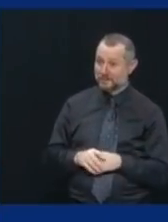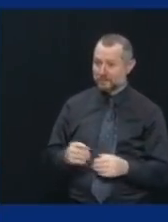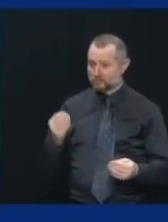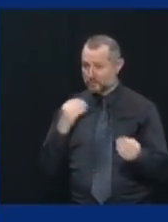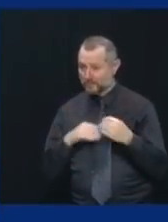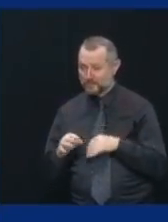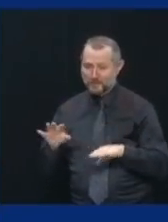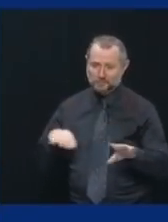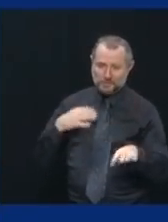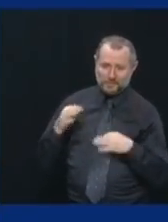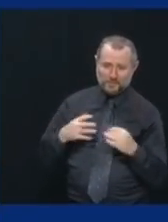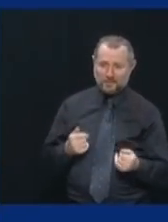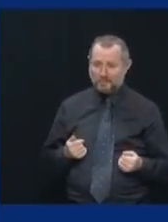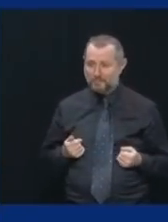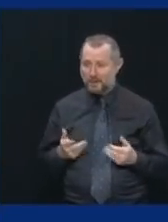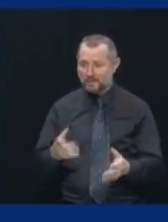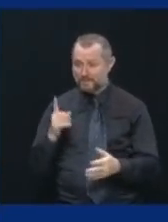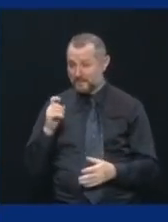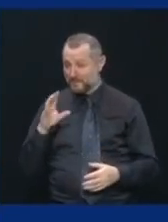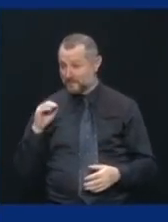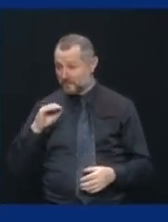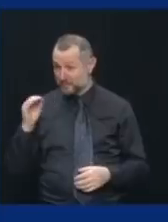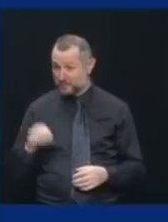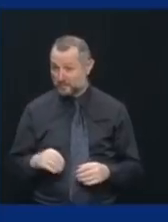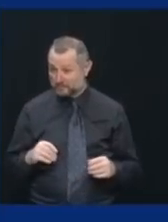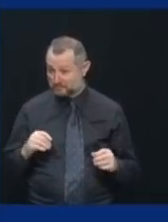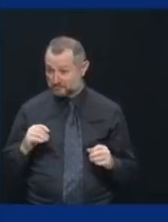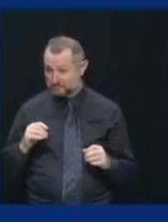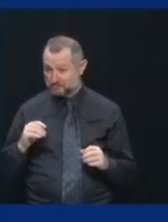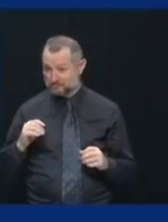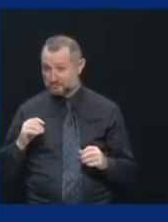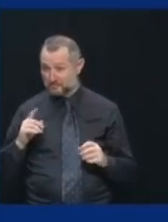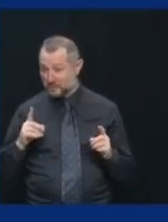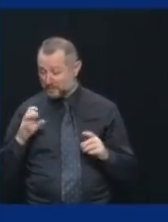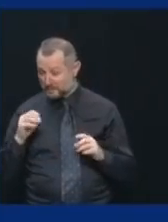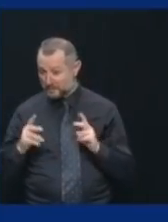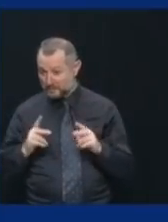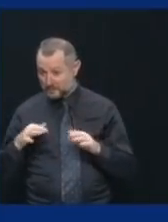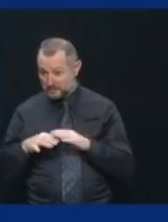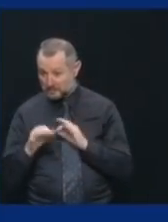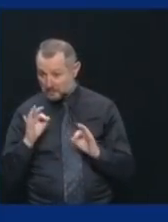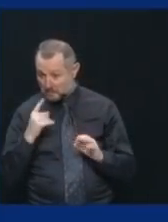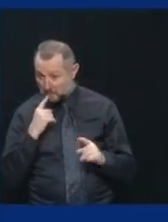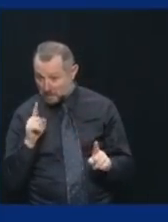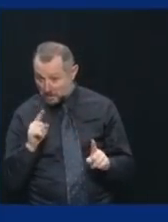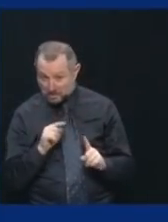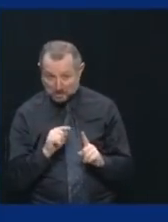at 150 people with testing, well, can you do a Broadway theater